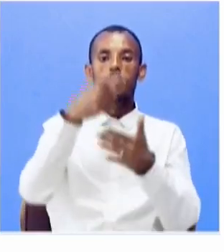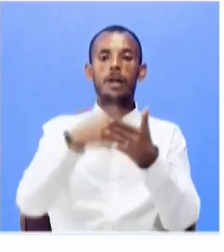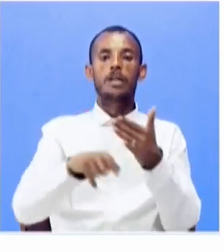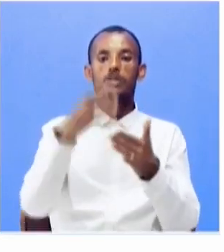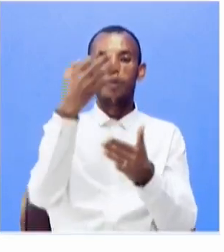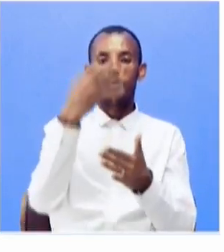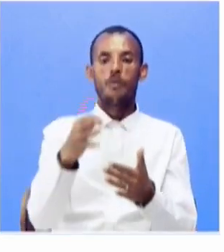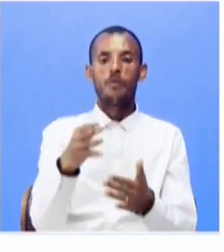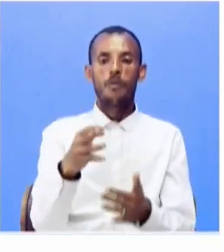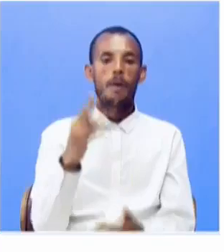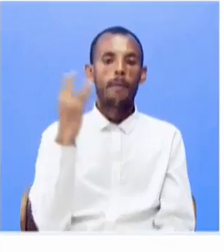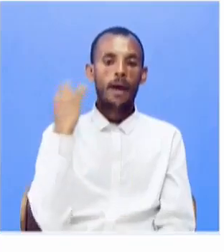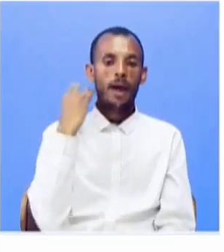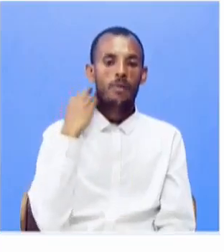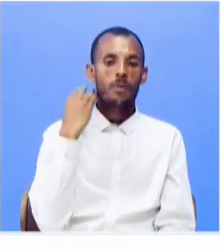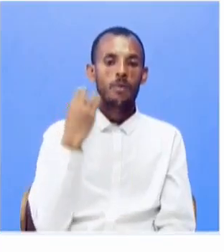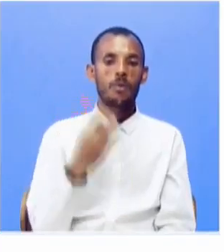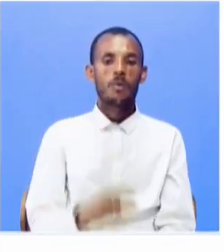macchiato